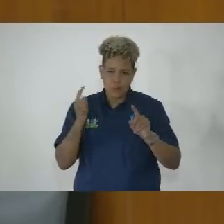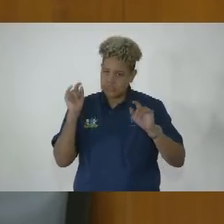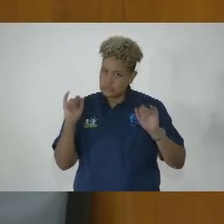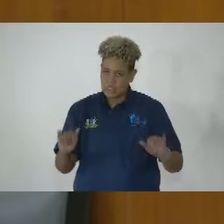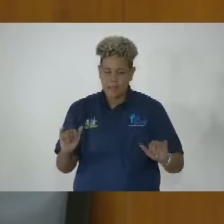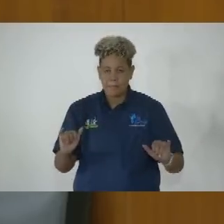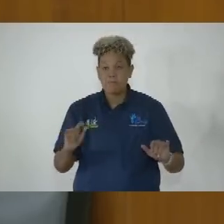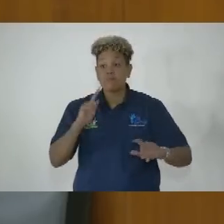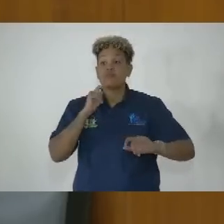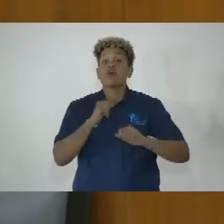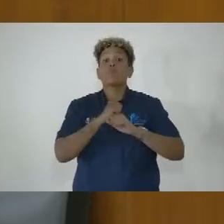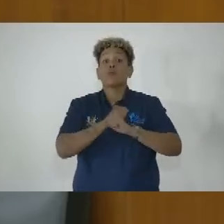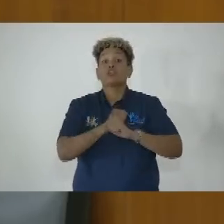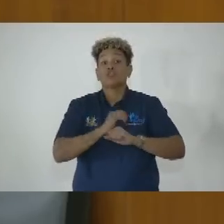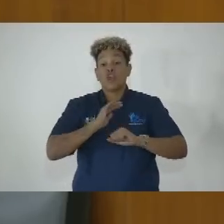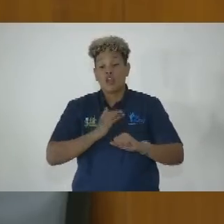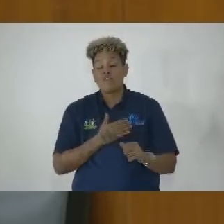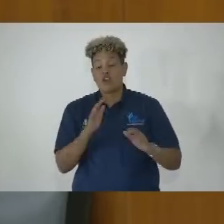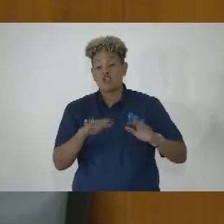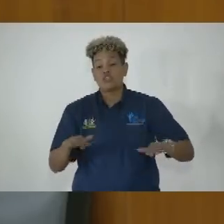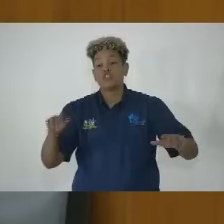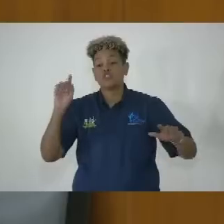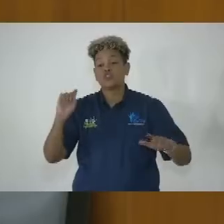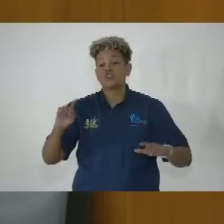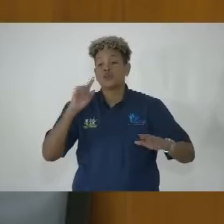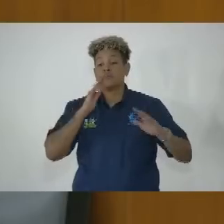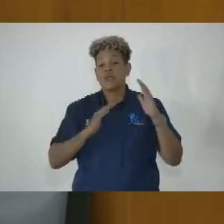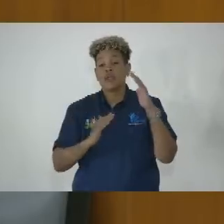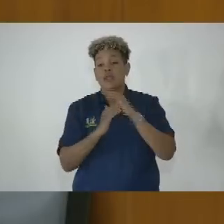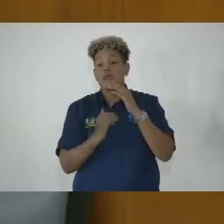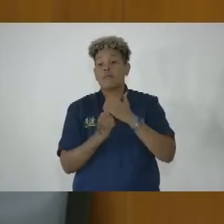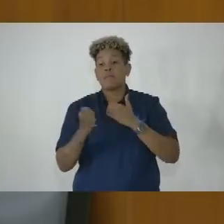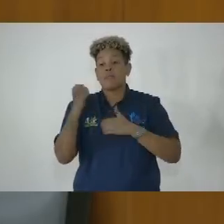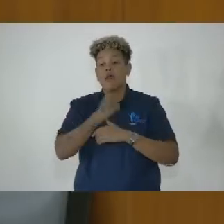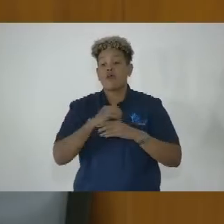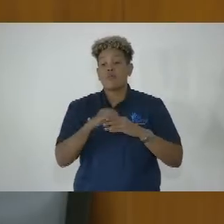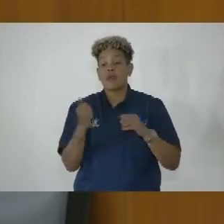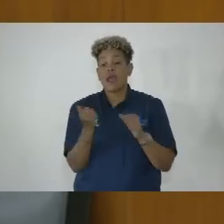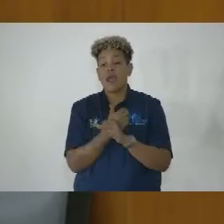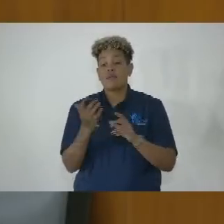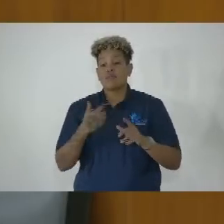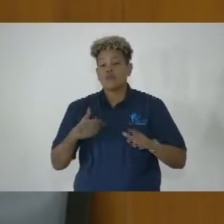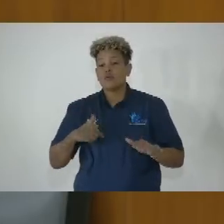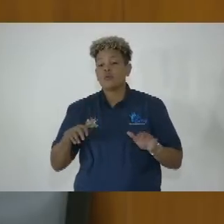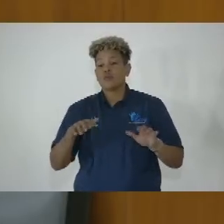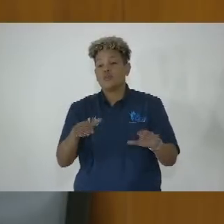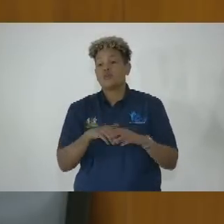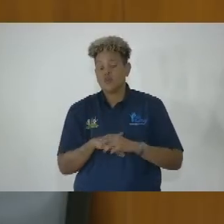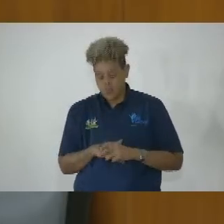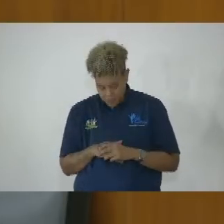The protection of our children should be paramount in everything we do.